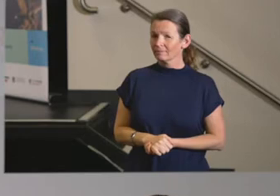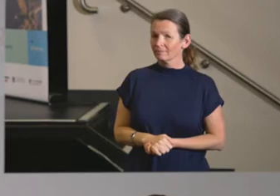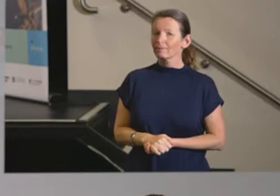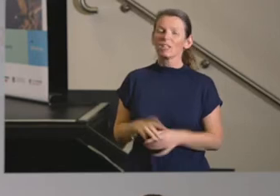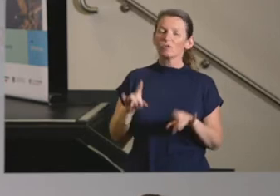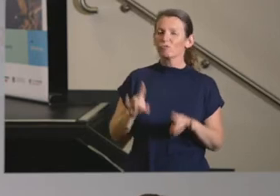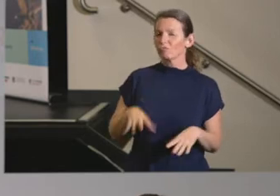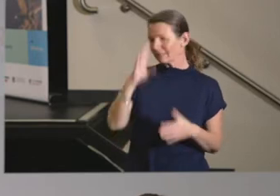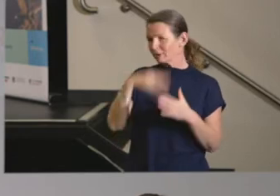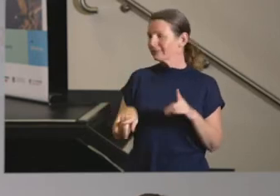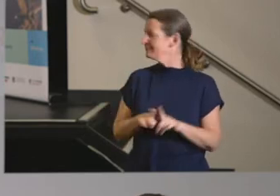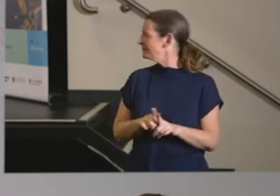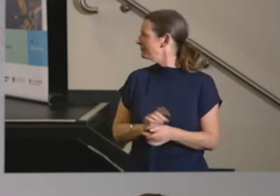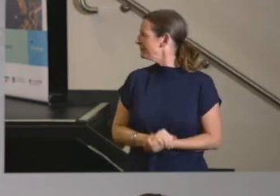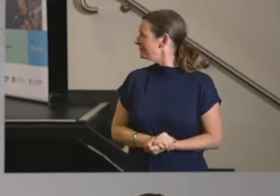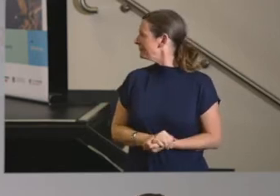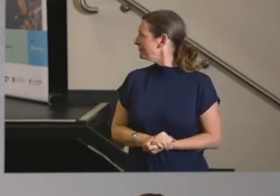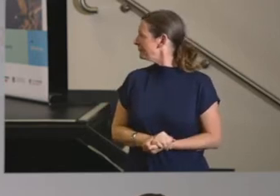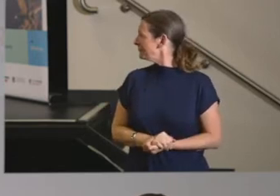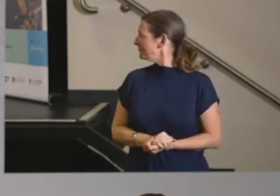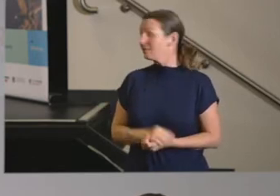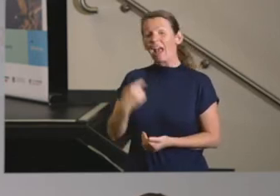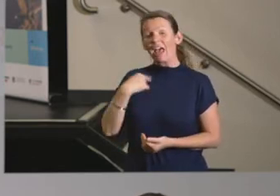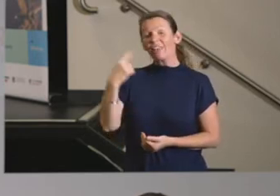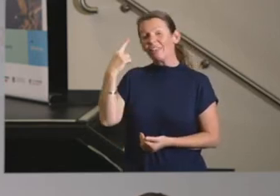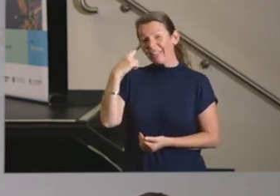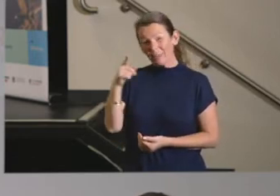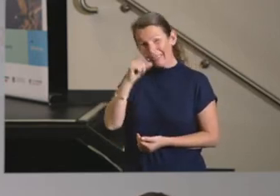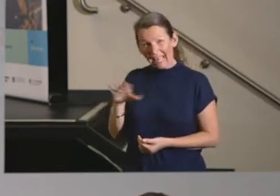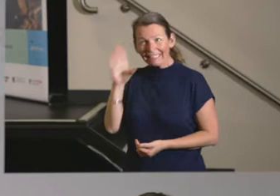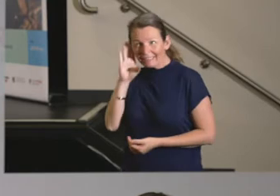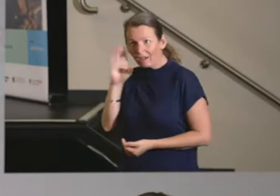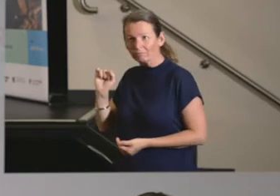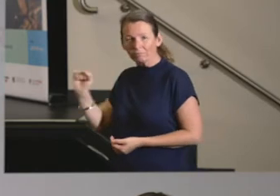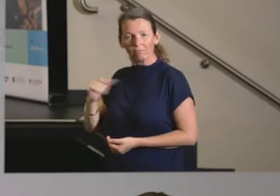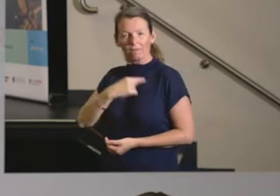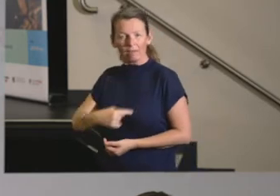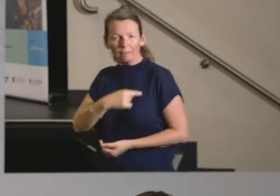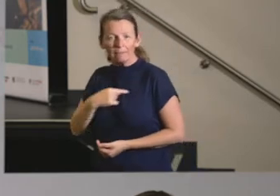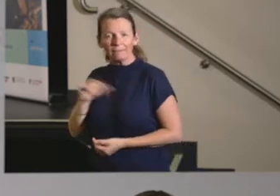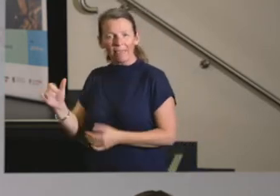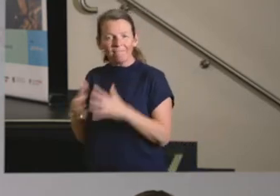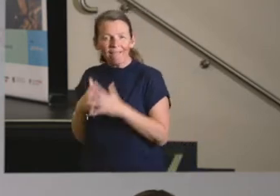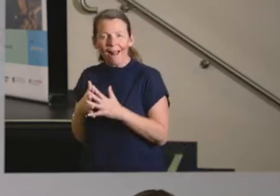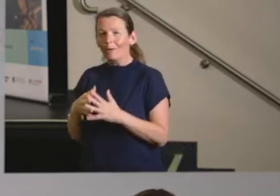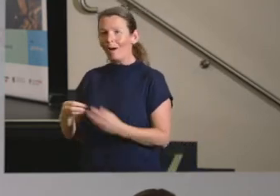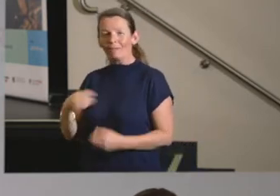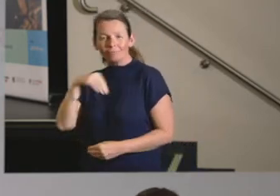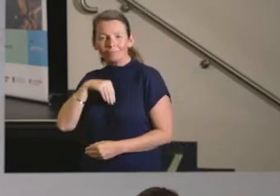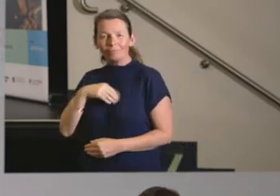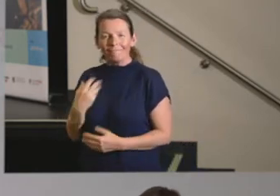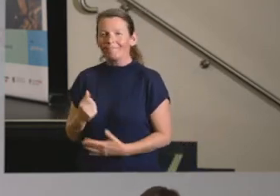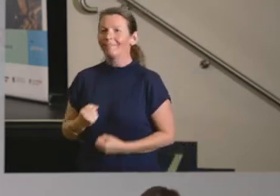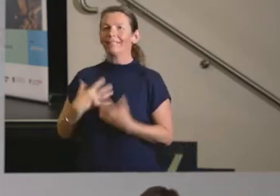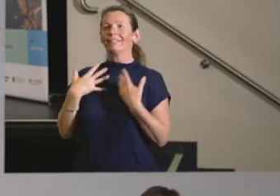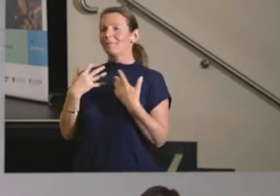Thank you. I think we can hear the passion, the values, the commitment. I mean, in a sense, what we're hearing is